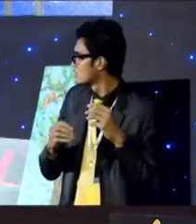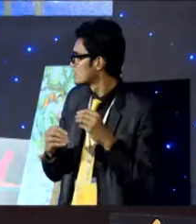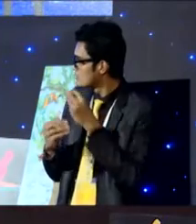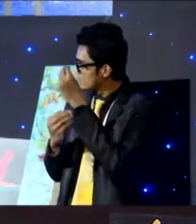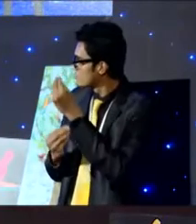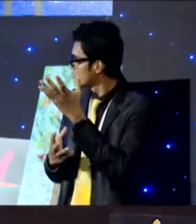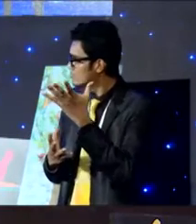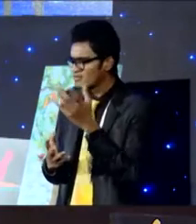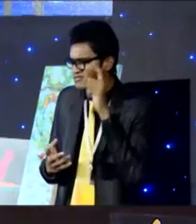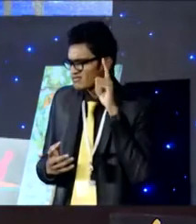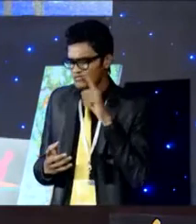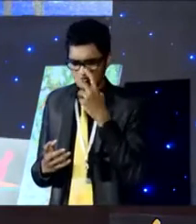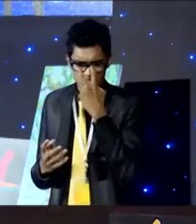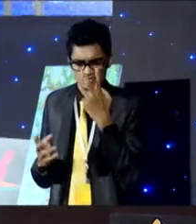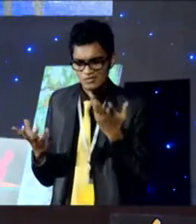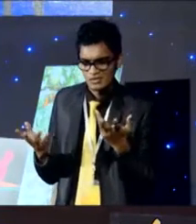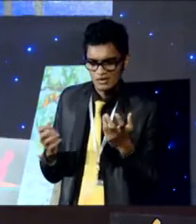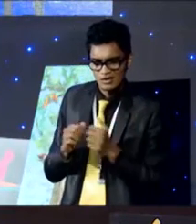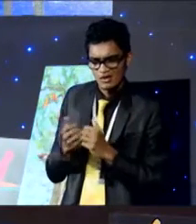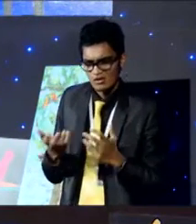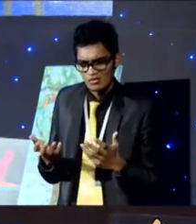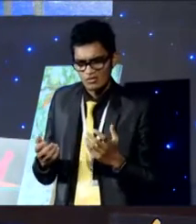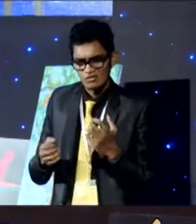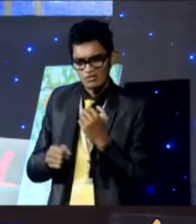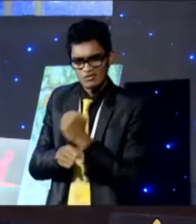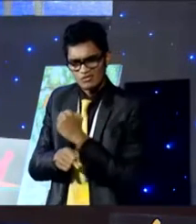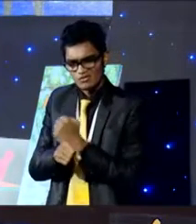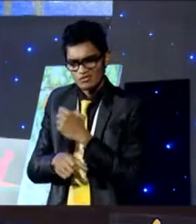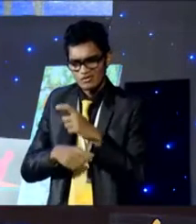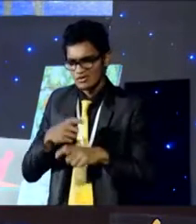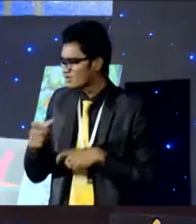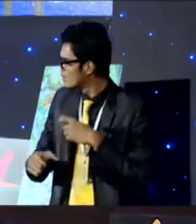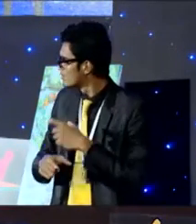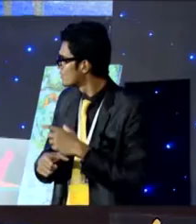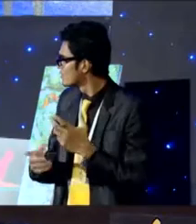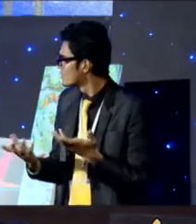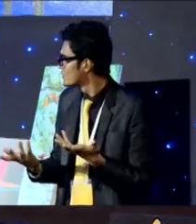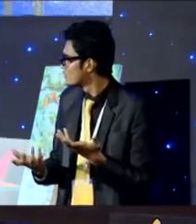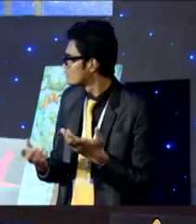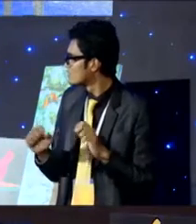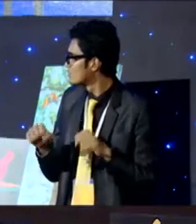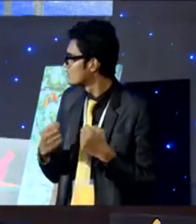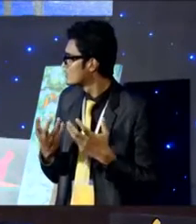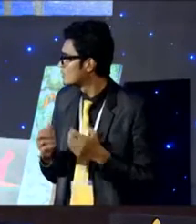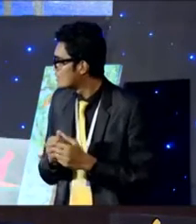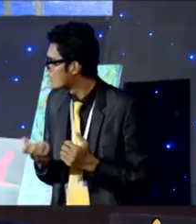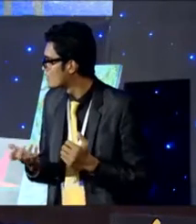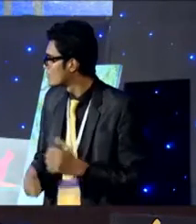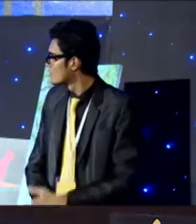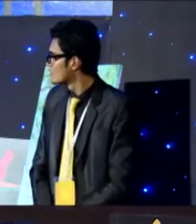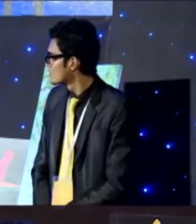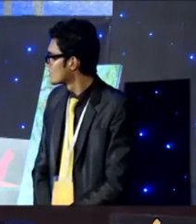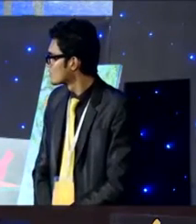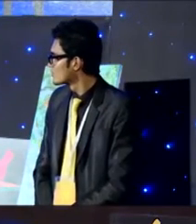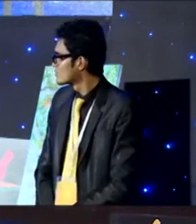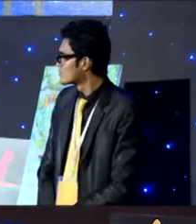people who can't hear or see work in positions of power? So, sometime later, there was a public